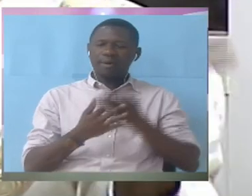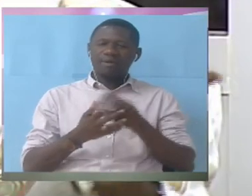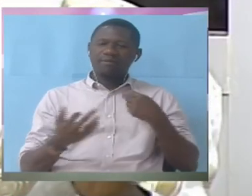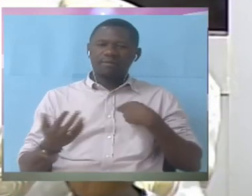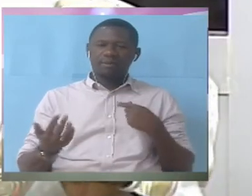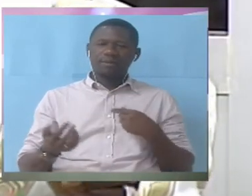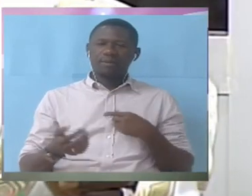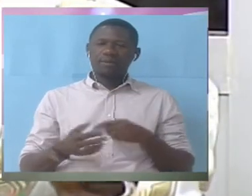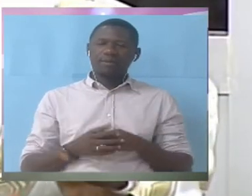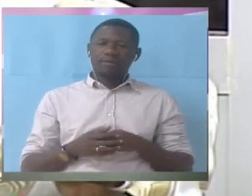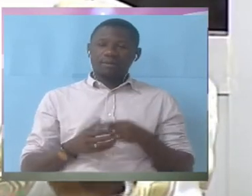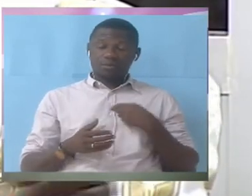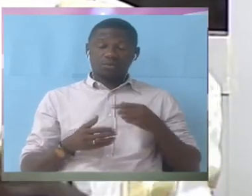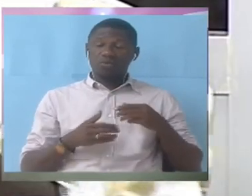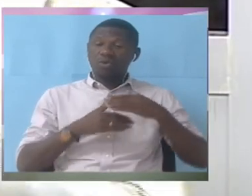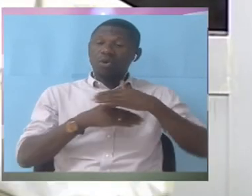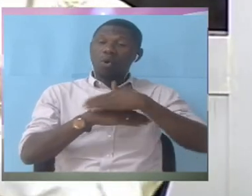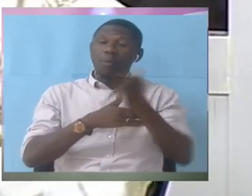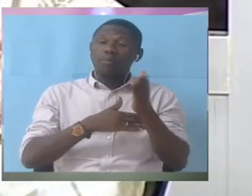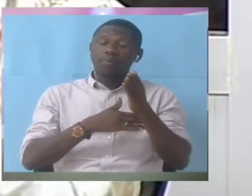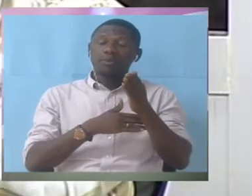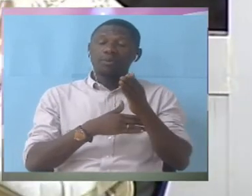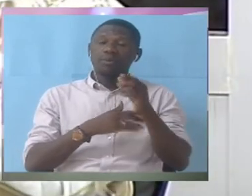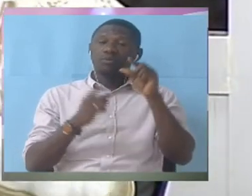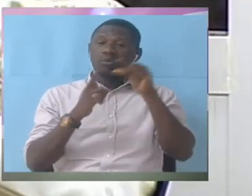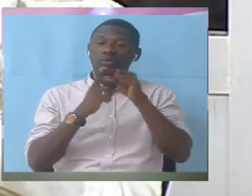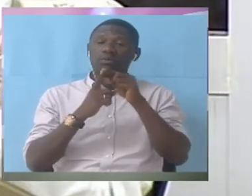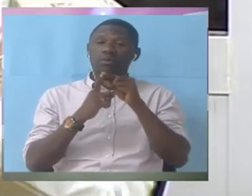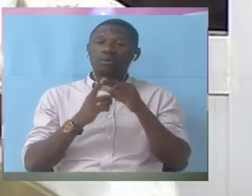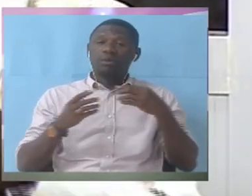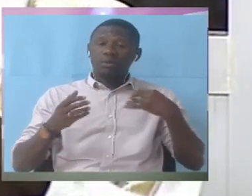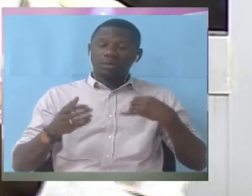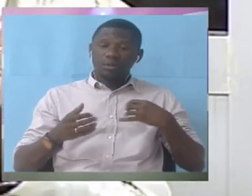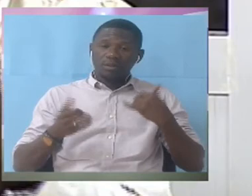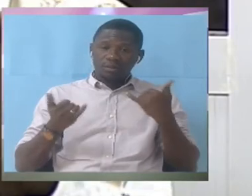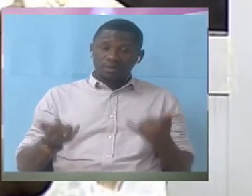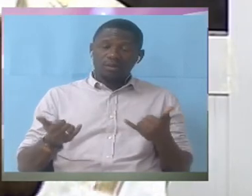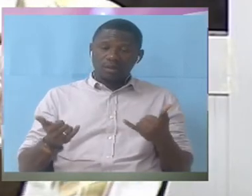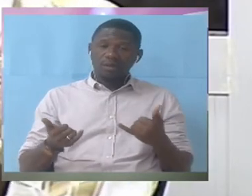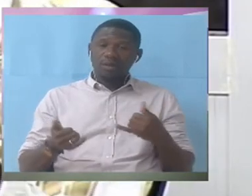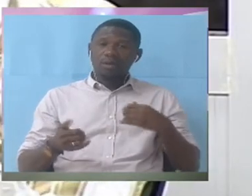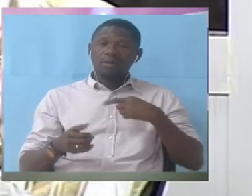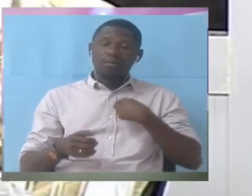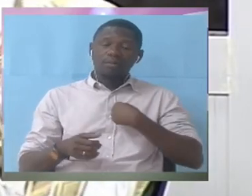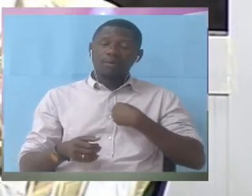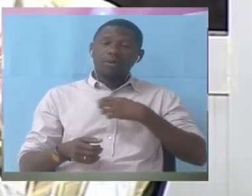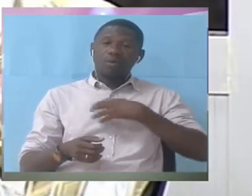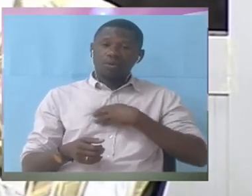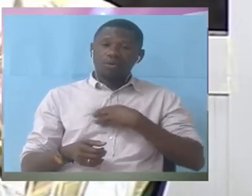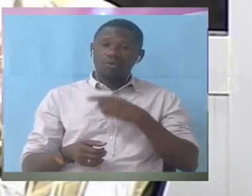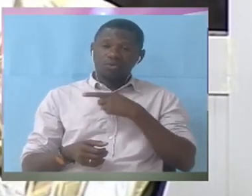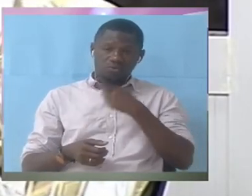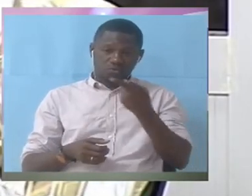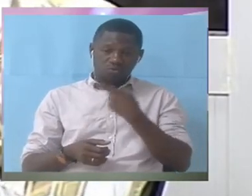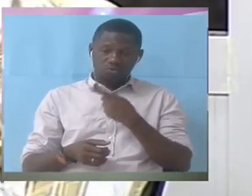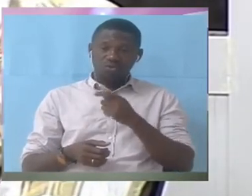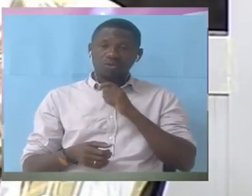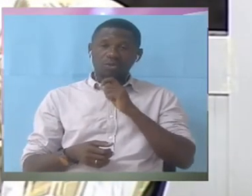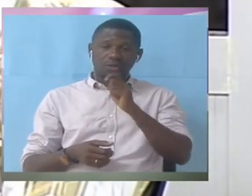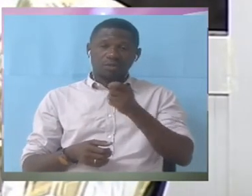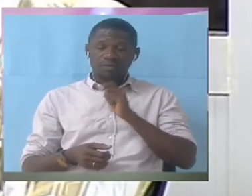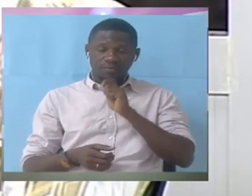was his opening statement. Lolu la ubbe kaddom. So he said, now I want you to interview us. Legi manako legi dama bugga ngeen laaj